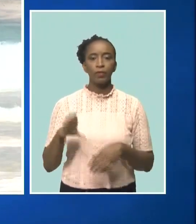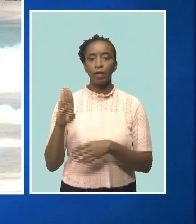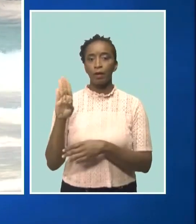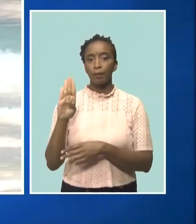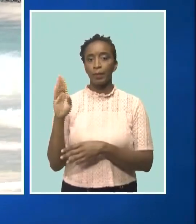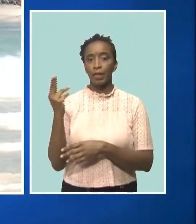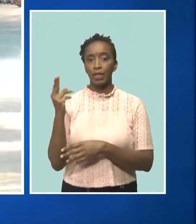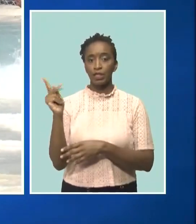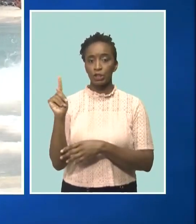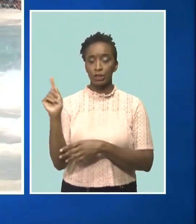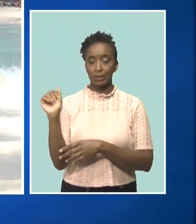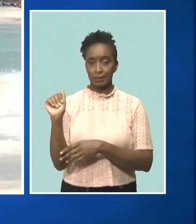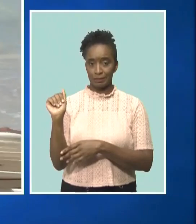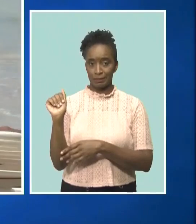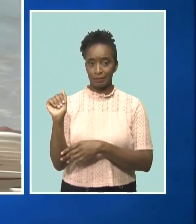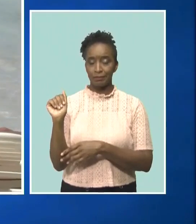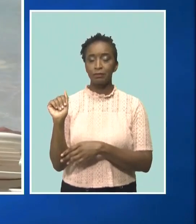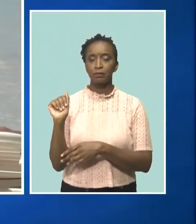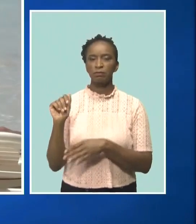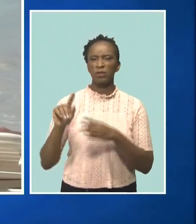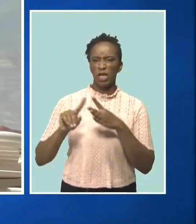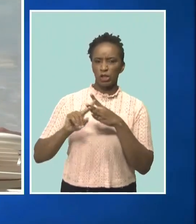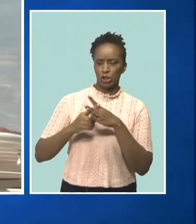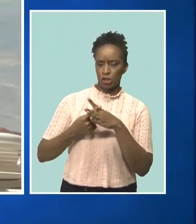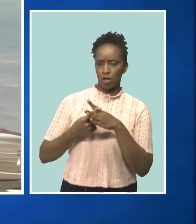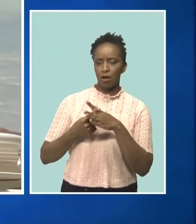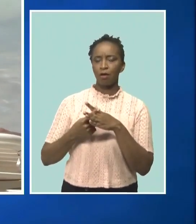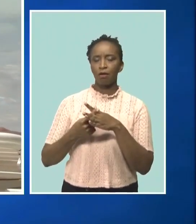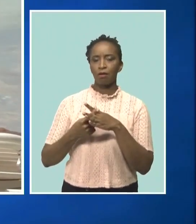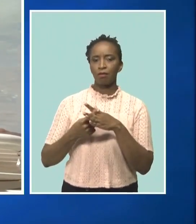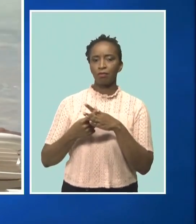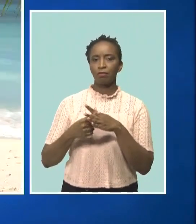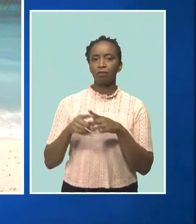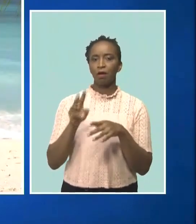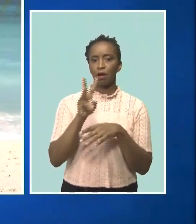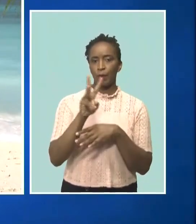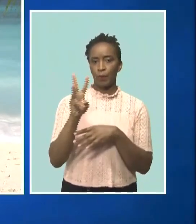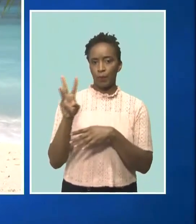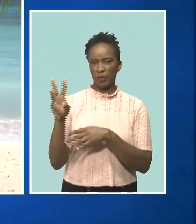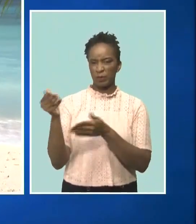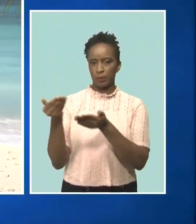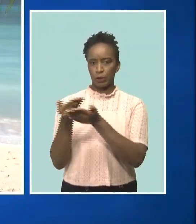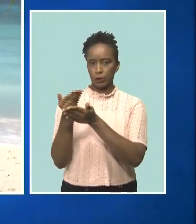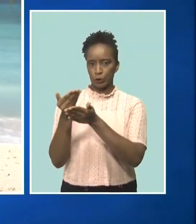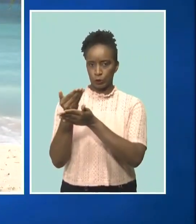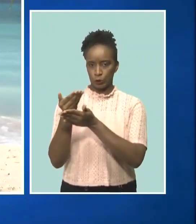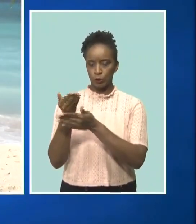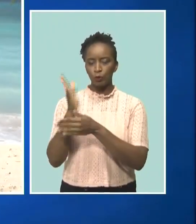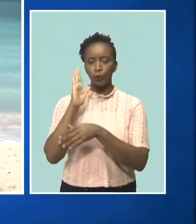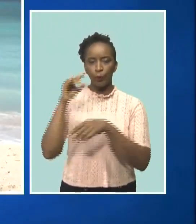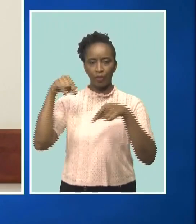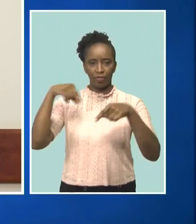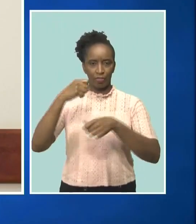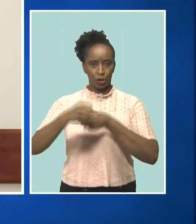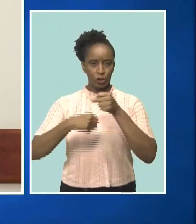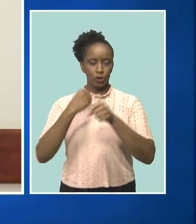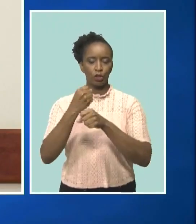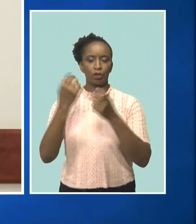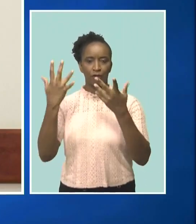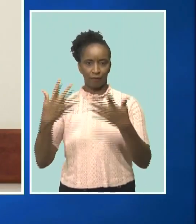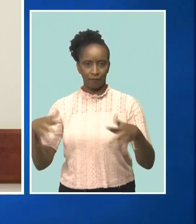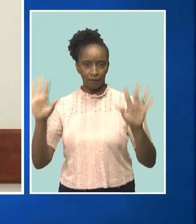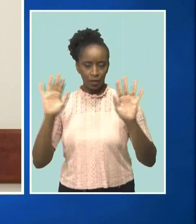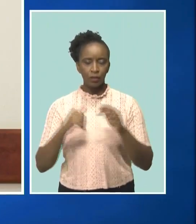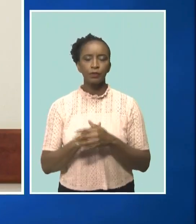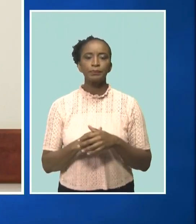the first phase of its website, which is expected to be completed before the end of 2025. Hotel properties